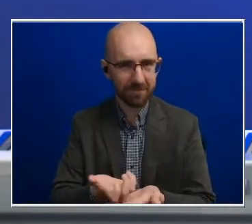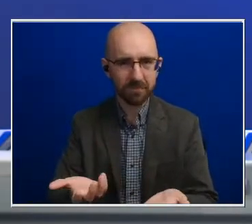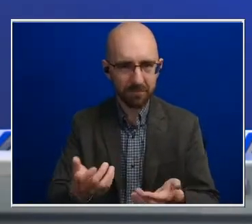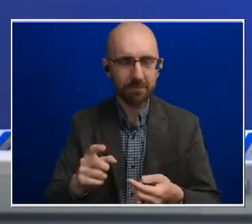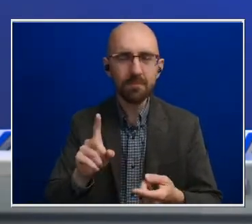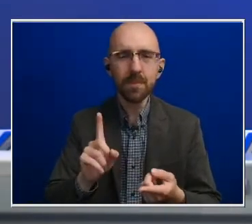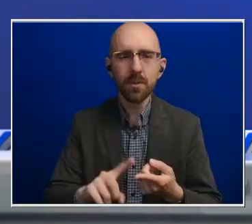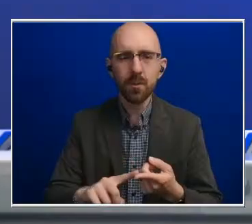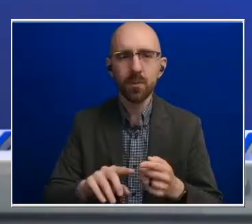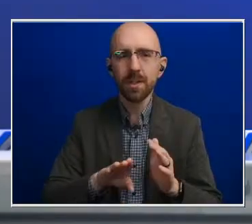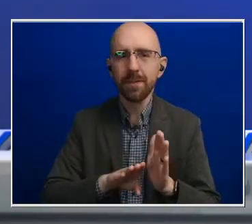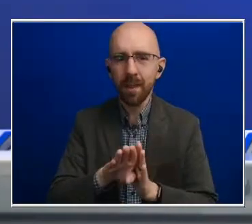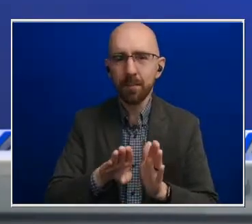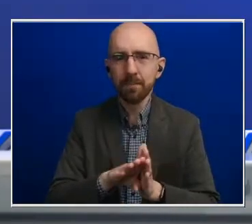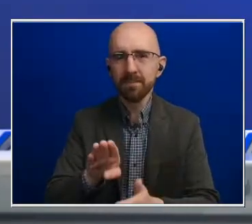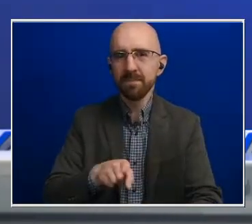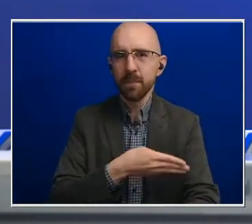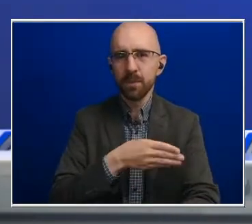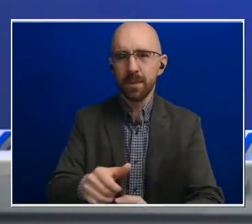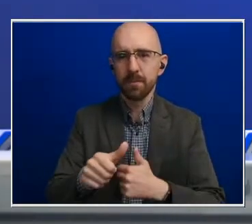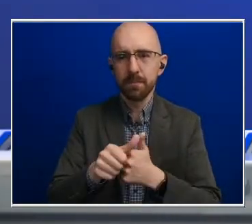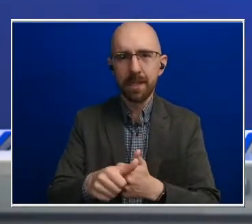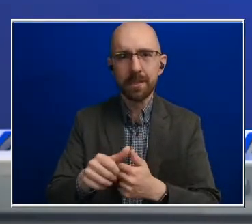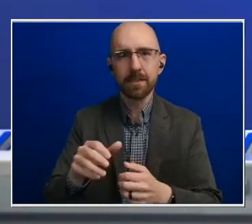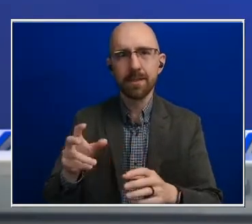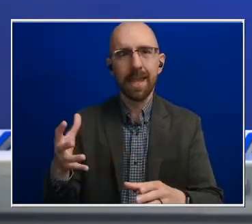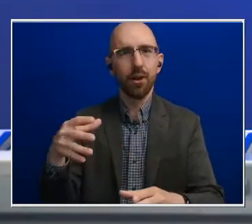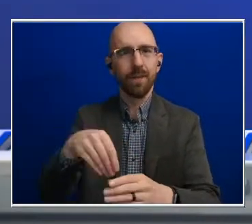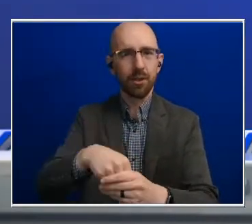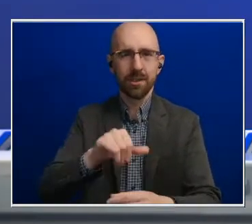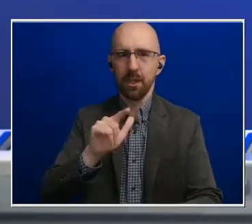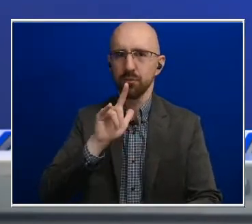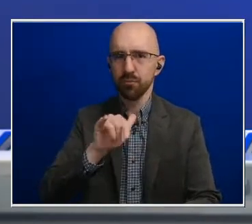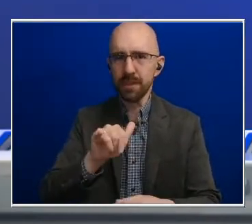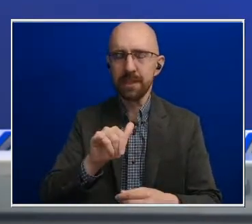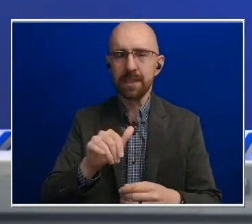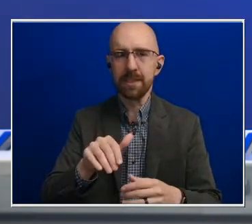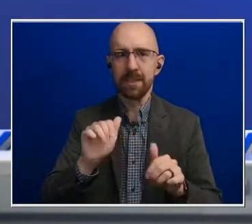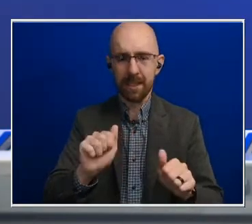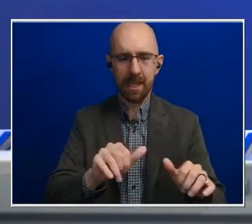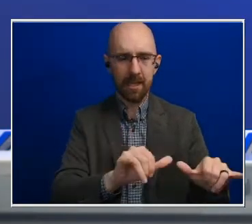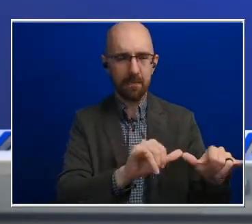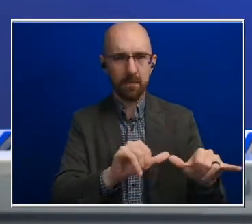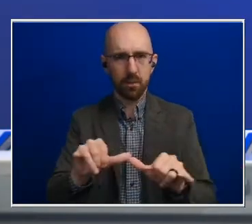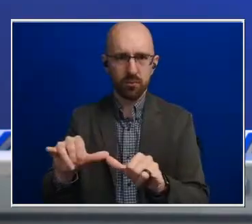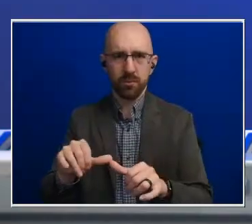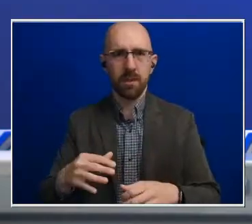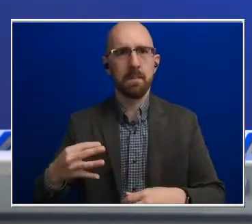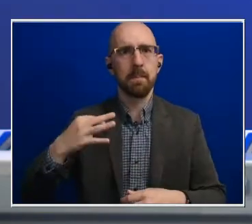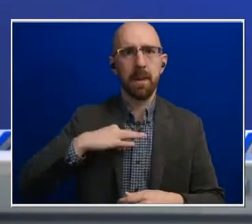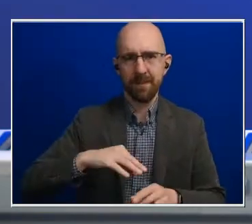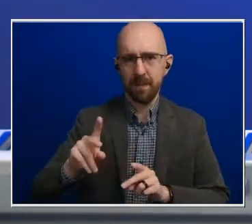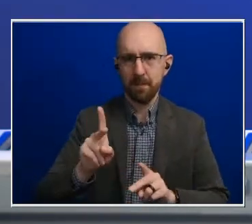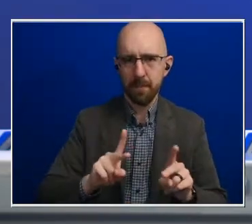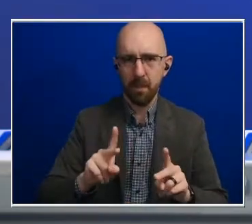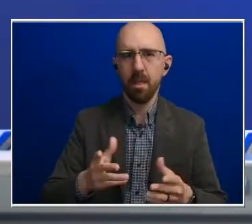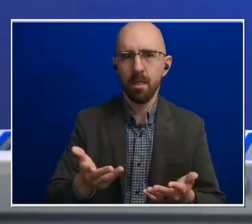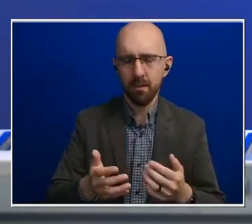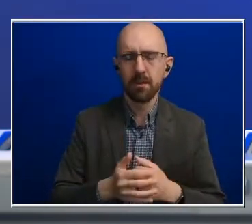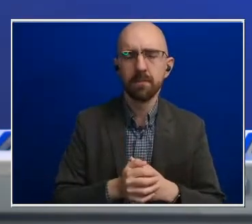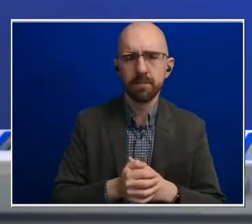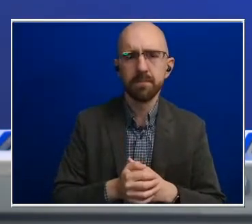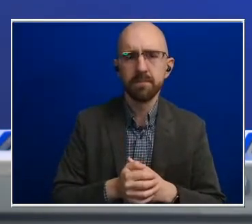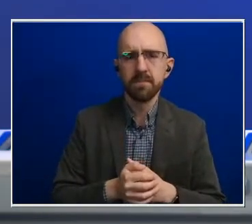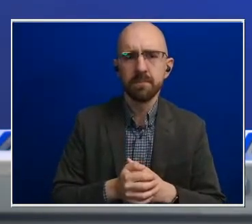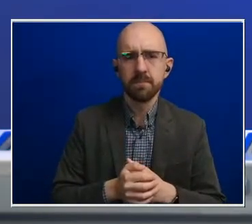develop music-based interventions that are really going to be scalable and beneficial for people beyond